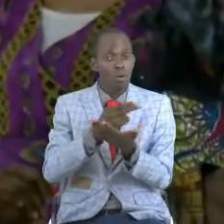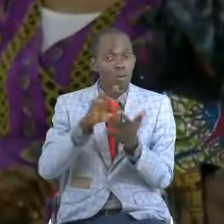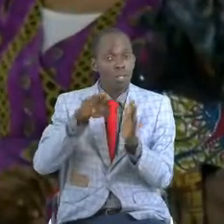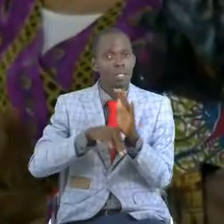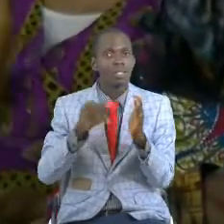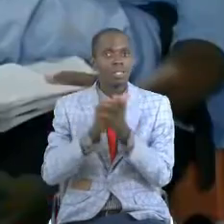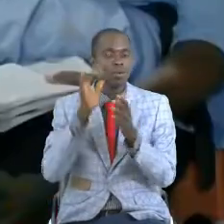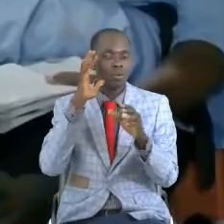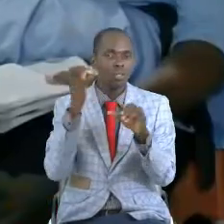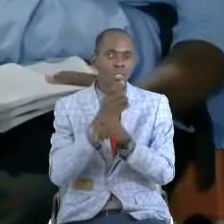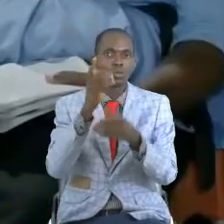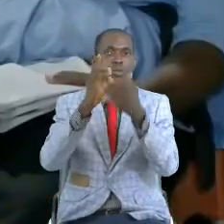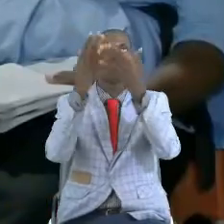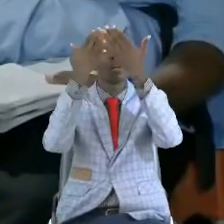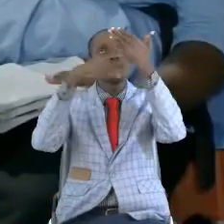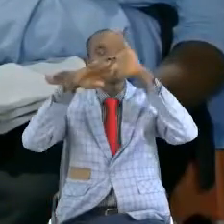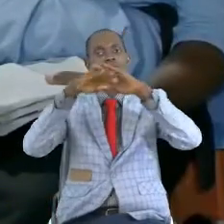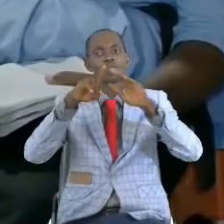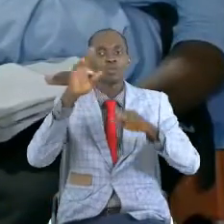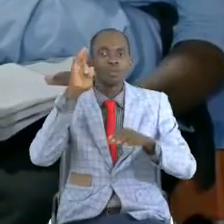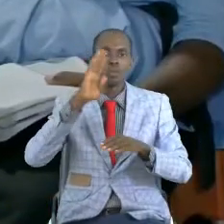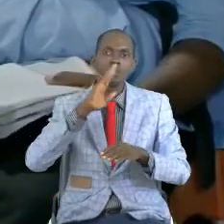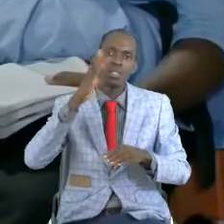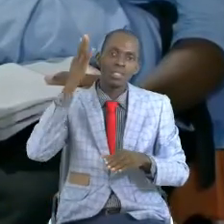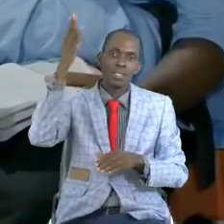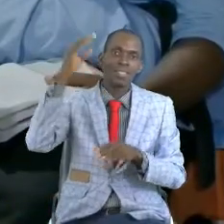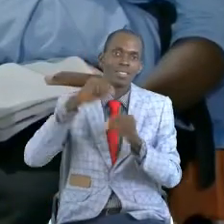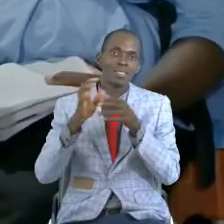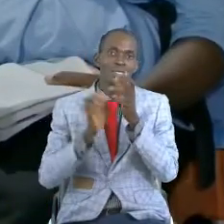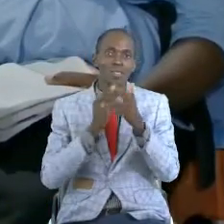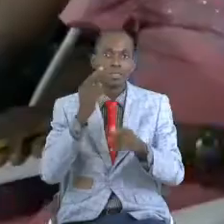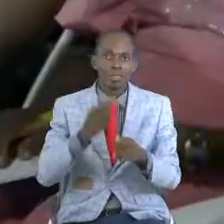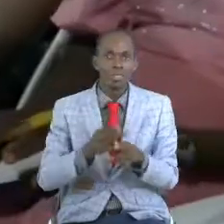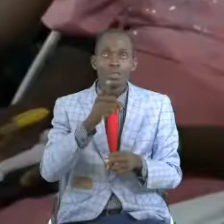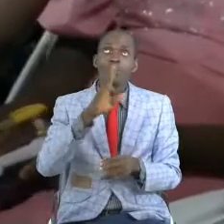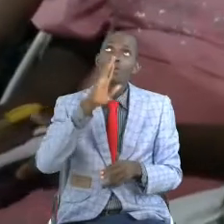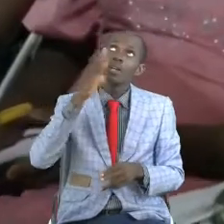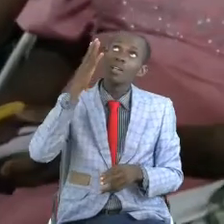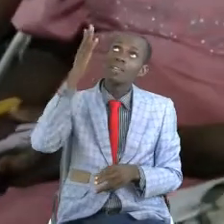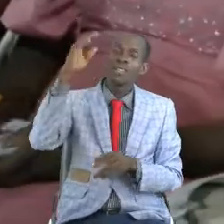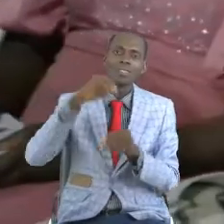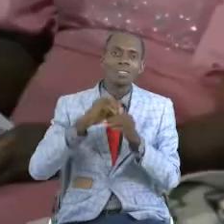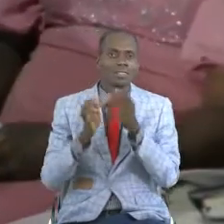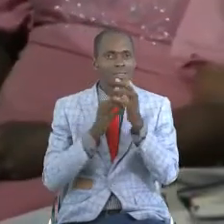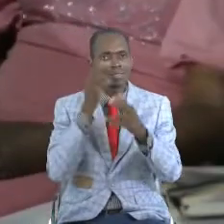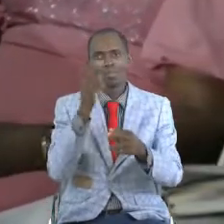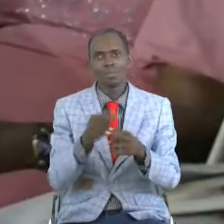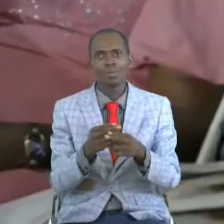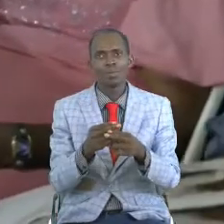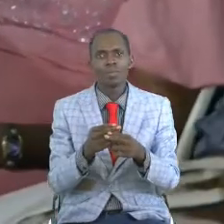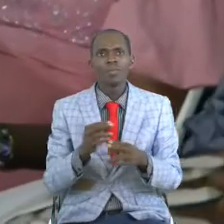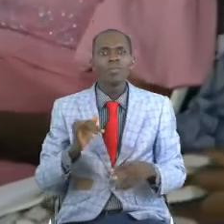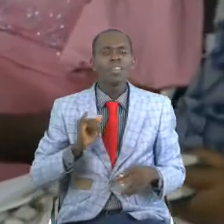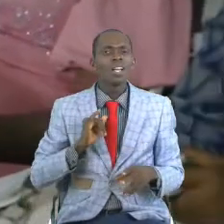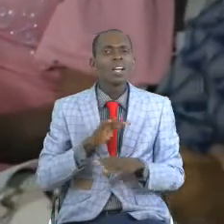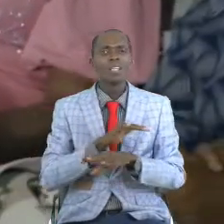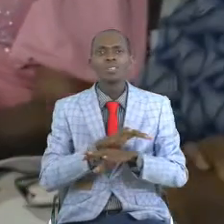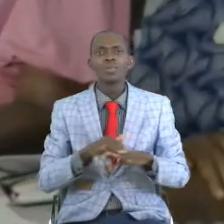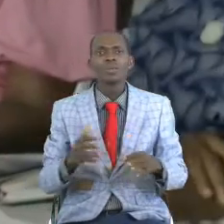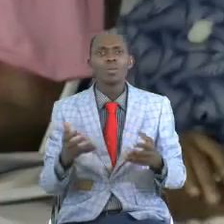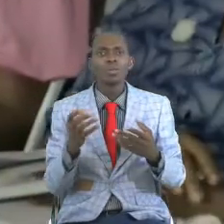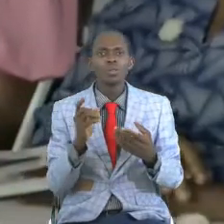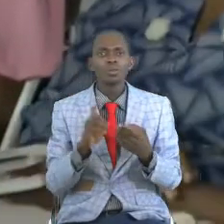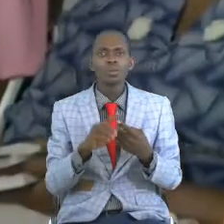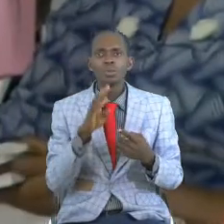get there. Amen. You will get there. Amen. I don't want to be in a religion that